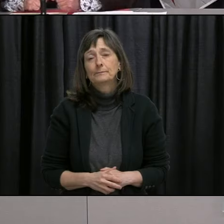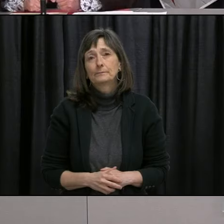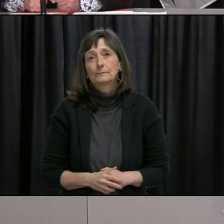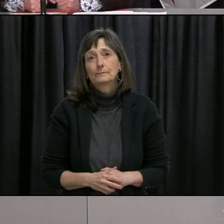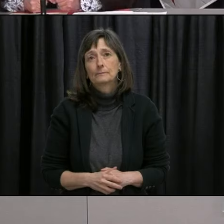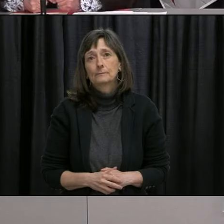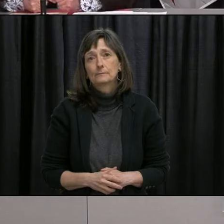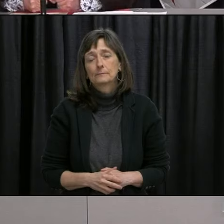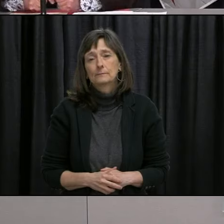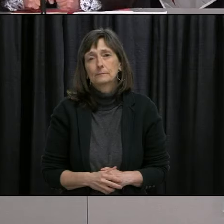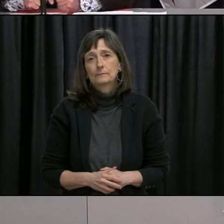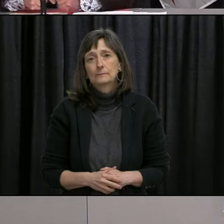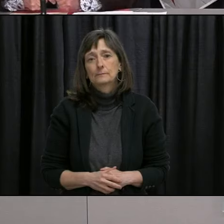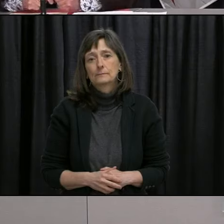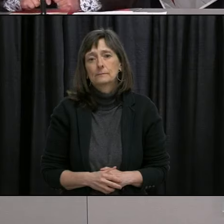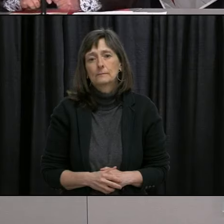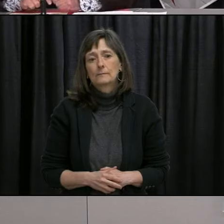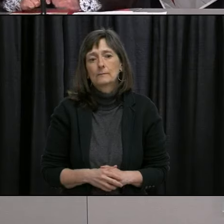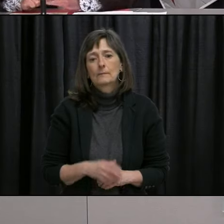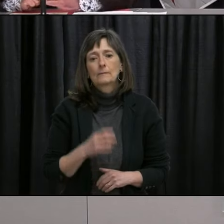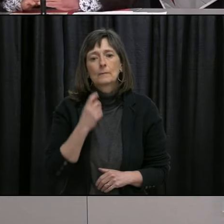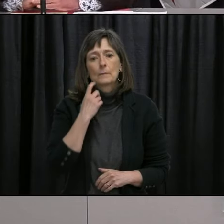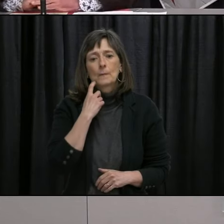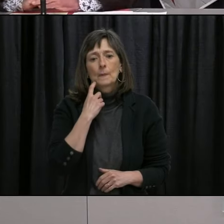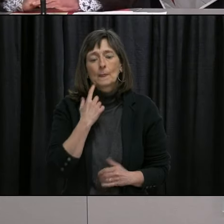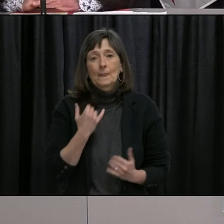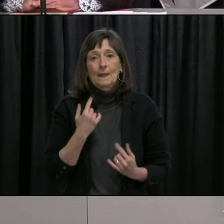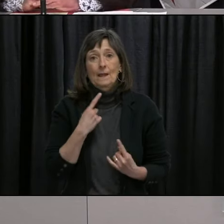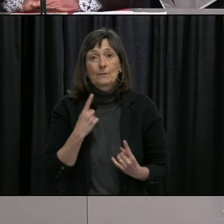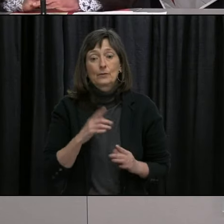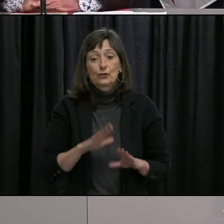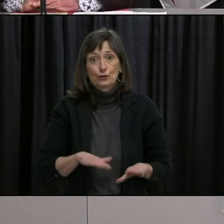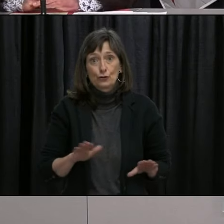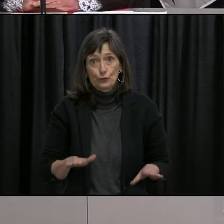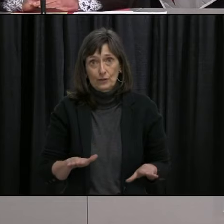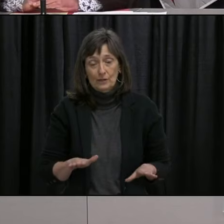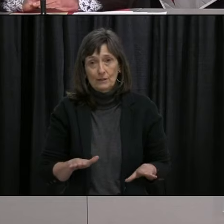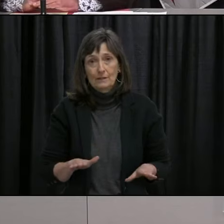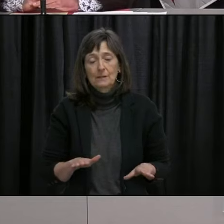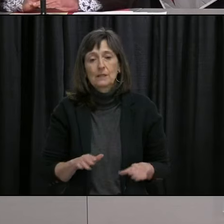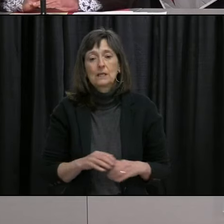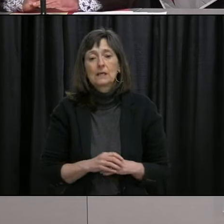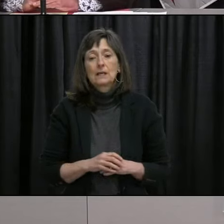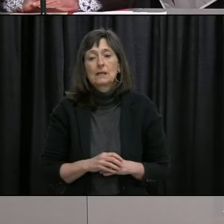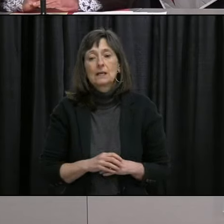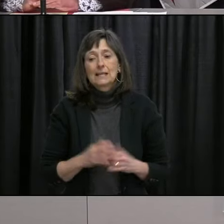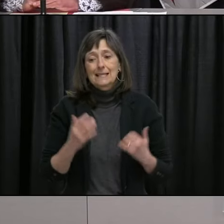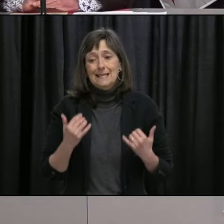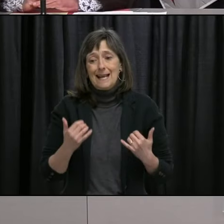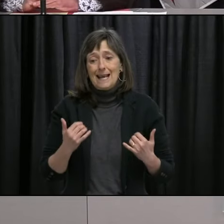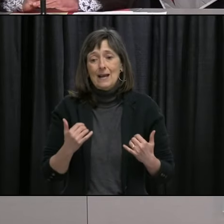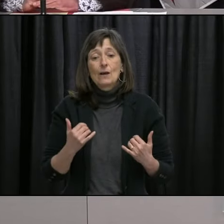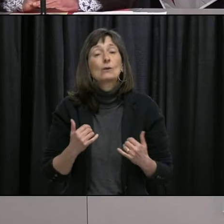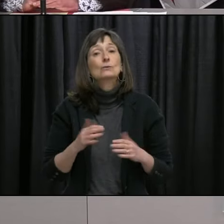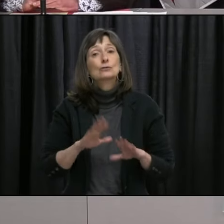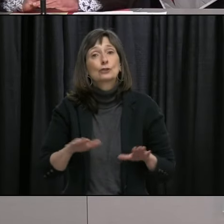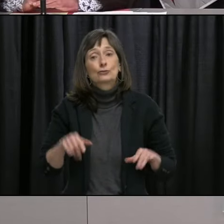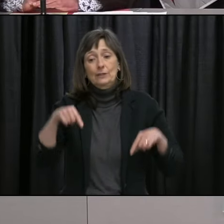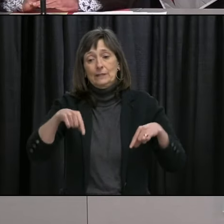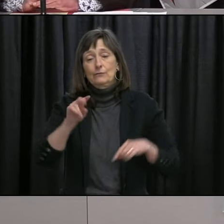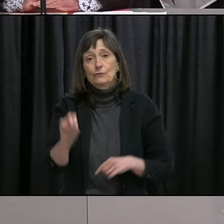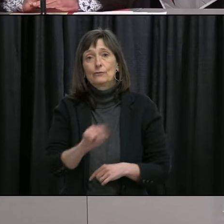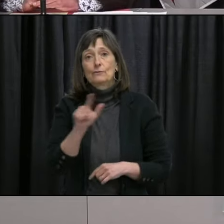Earlier on, you were talking a bit about children. They've now sort of had 50 days without being in a regular classroom, and with